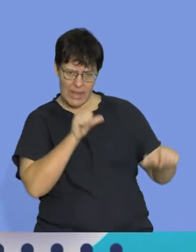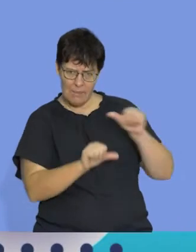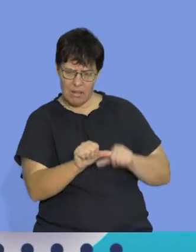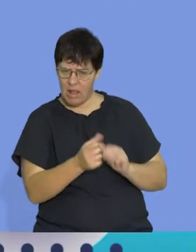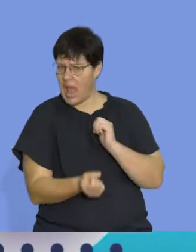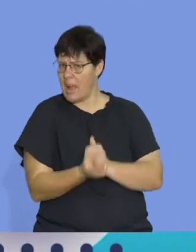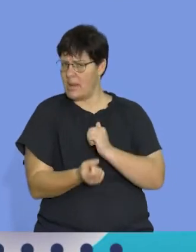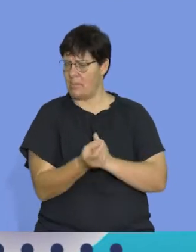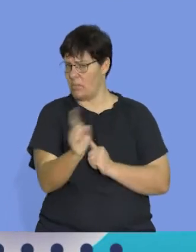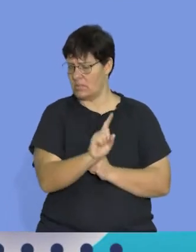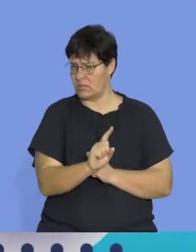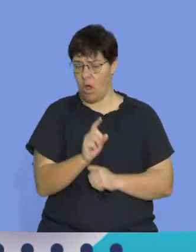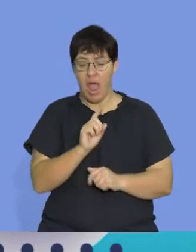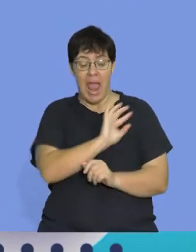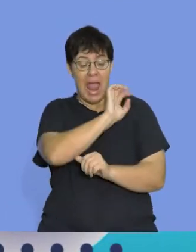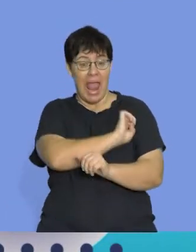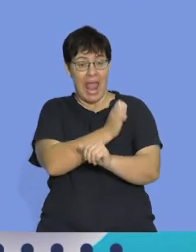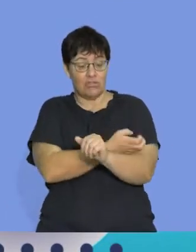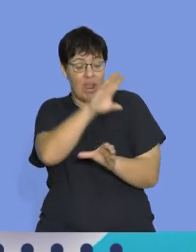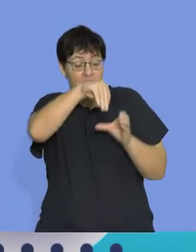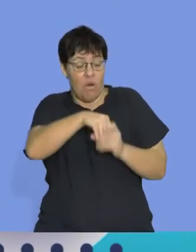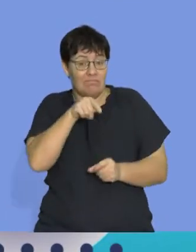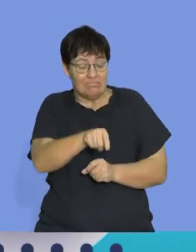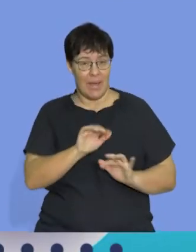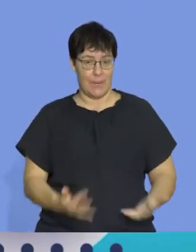the role of energy in a chemical reaction.